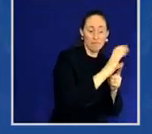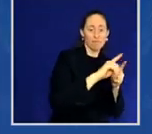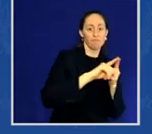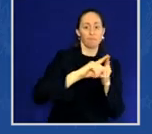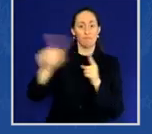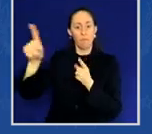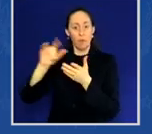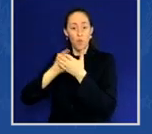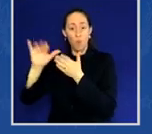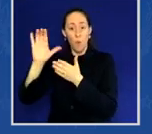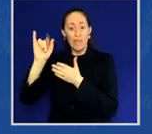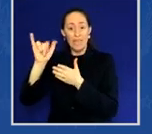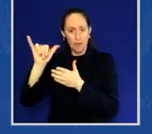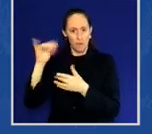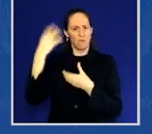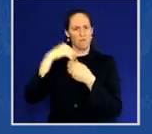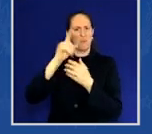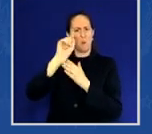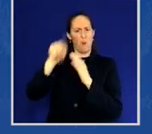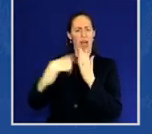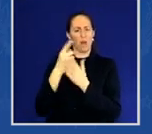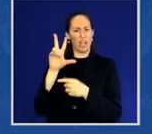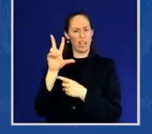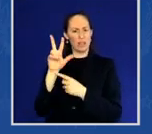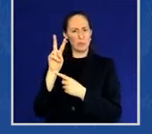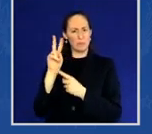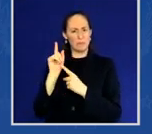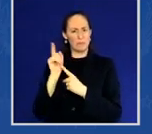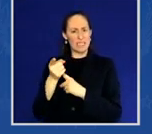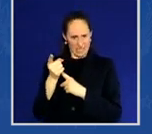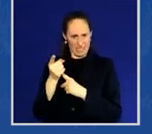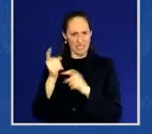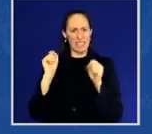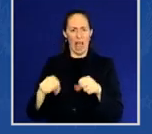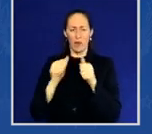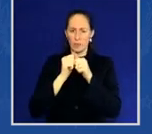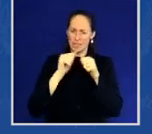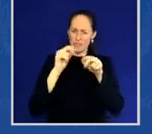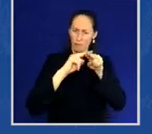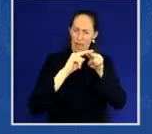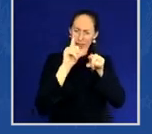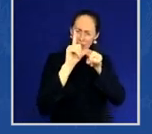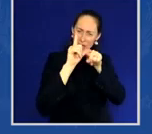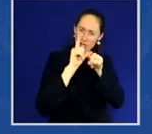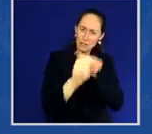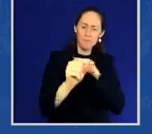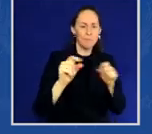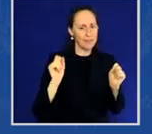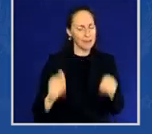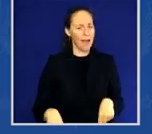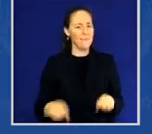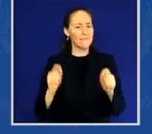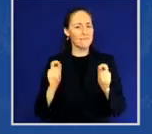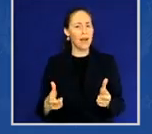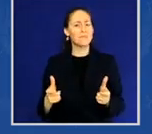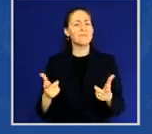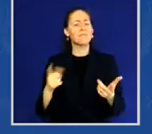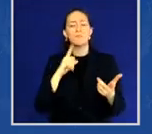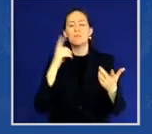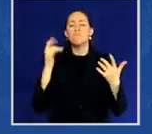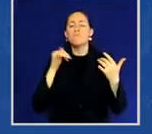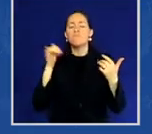minutes. An hour and 32 minutes. Folks, there's so much we can do, and it has such